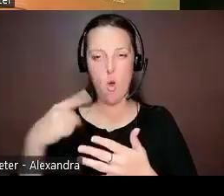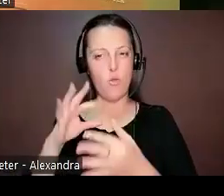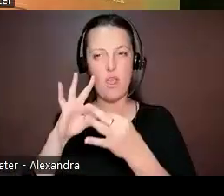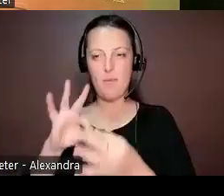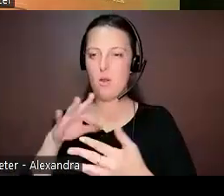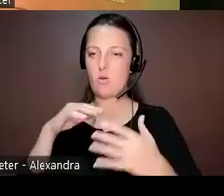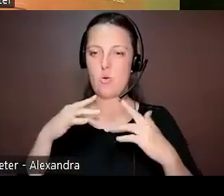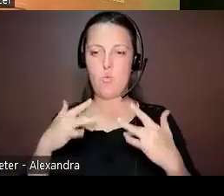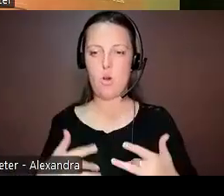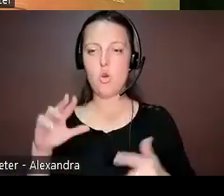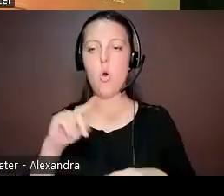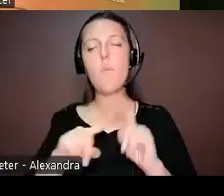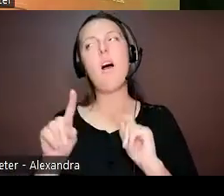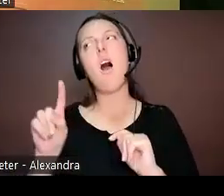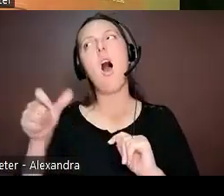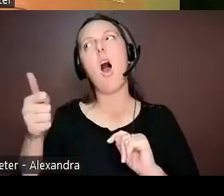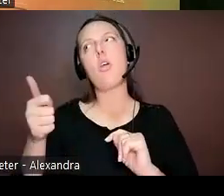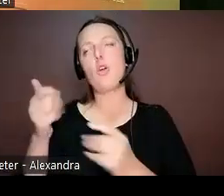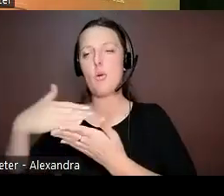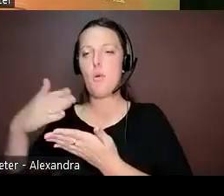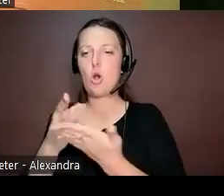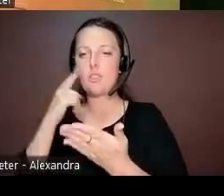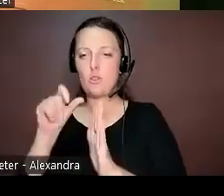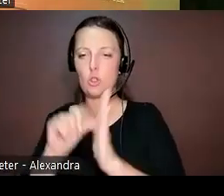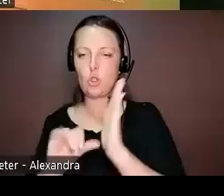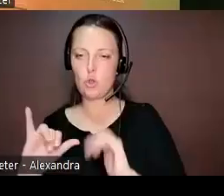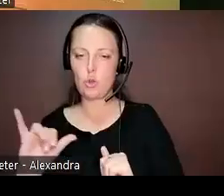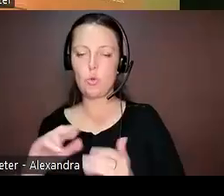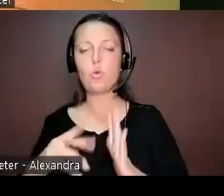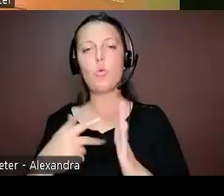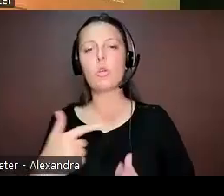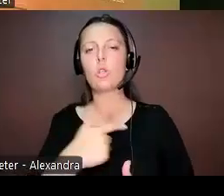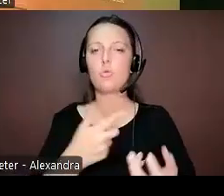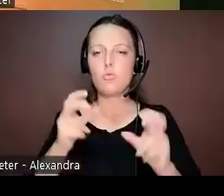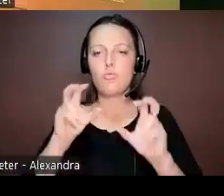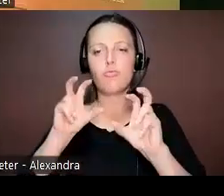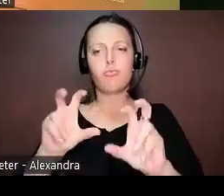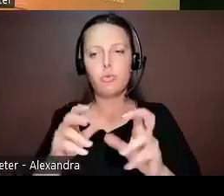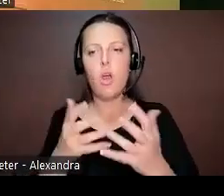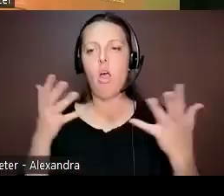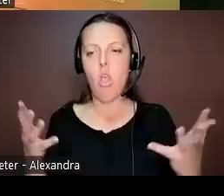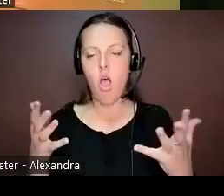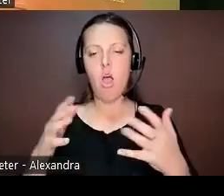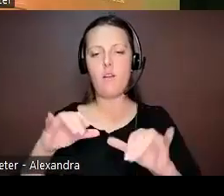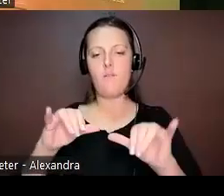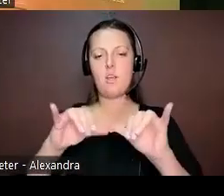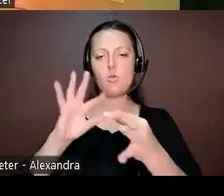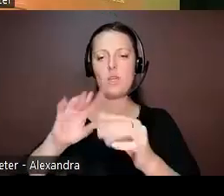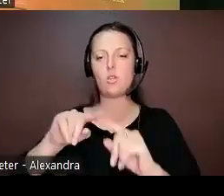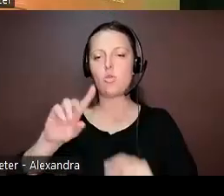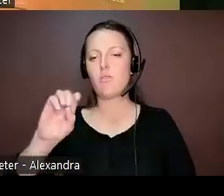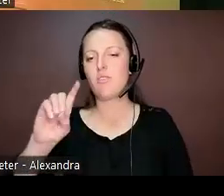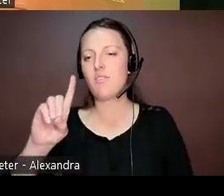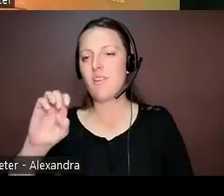of surgery as well. So we put a lot of measures in related to delirium. we assessed every patient